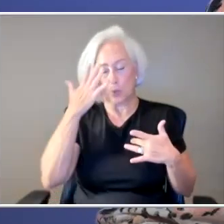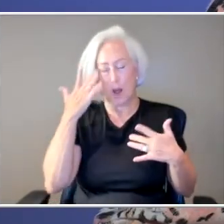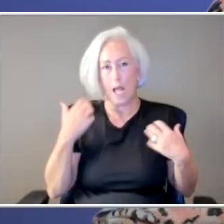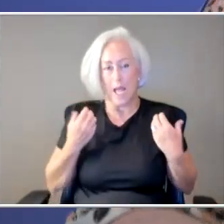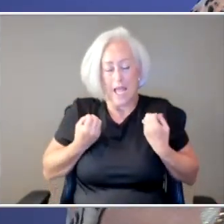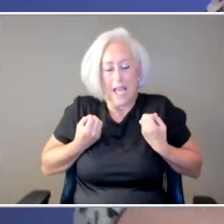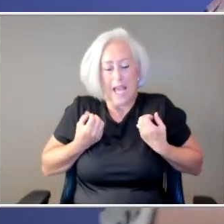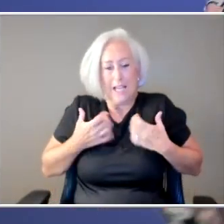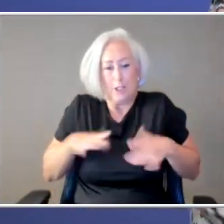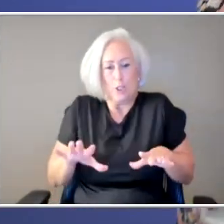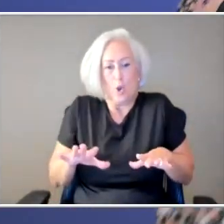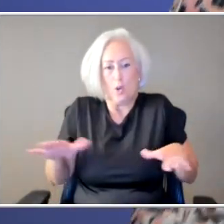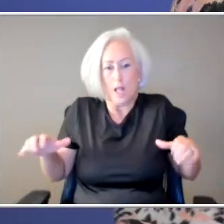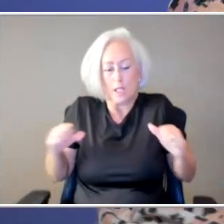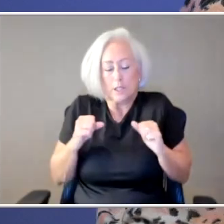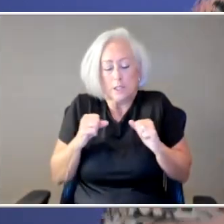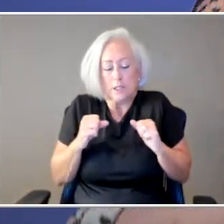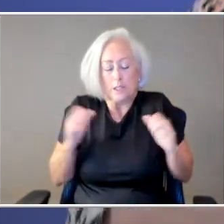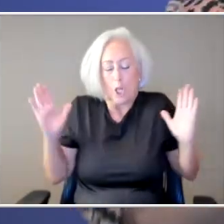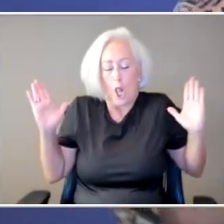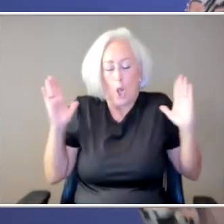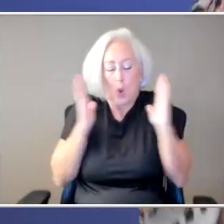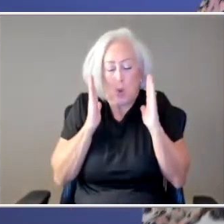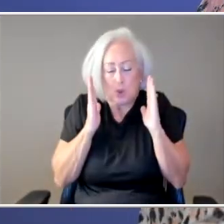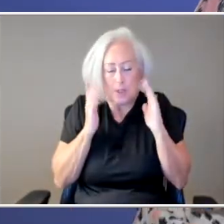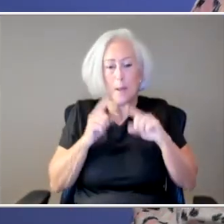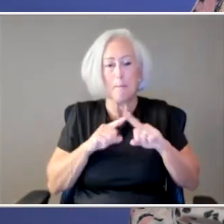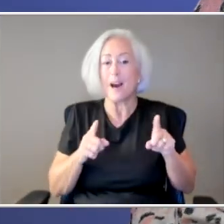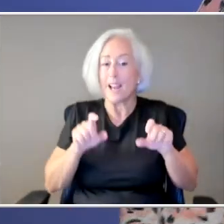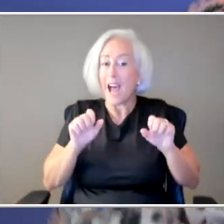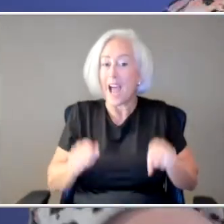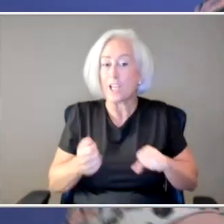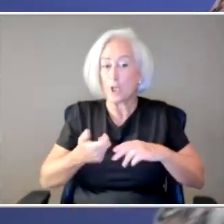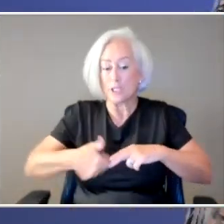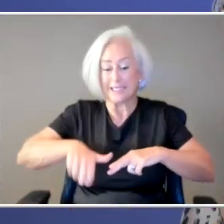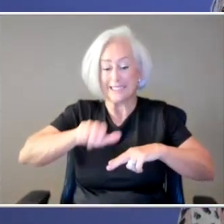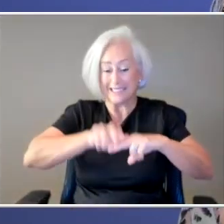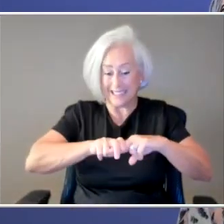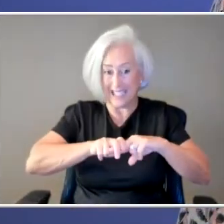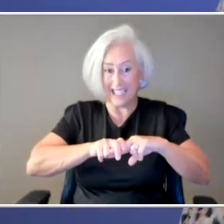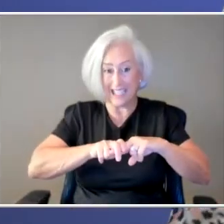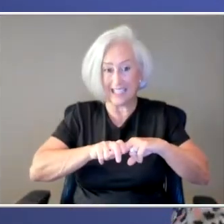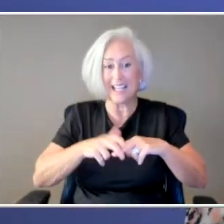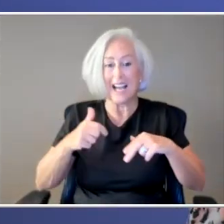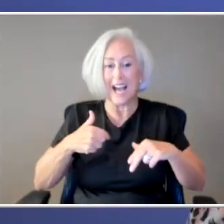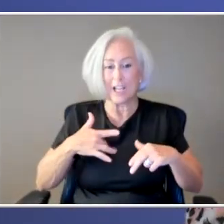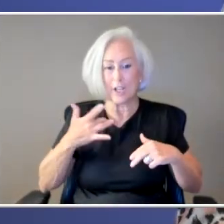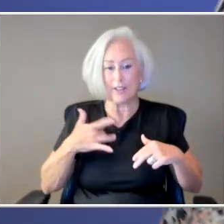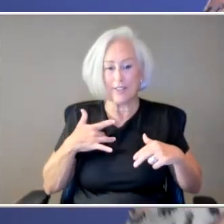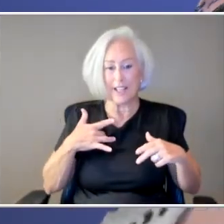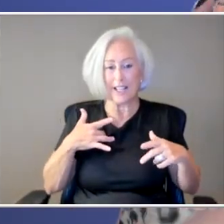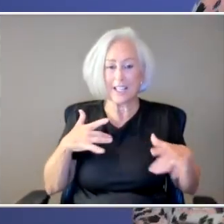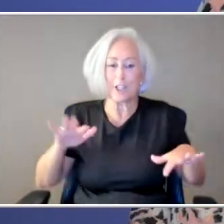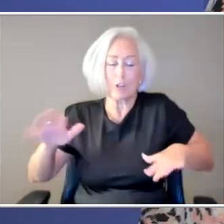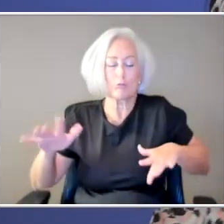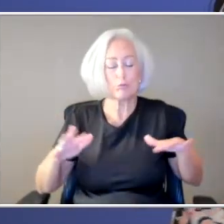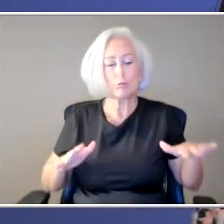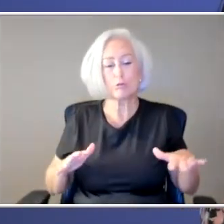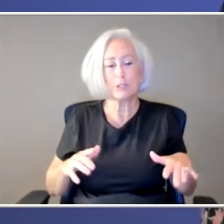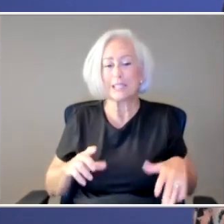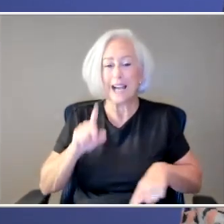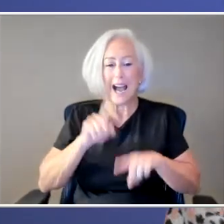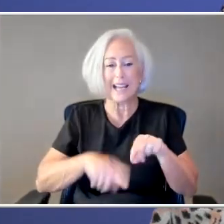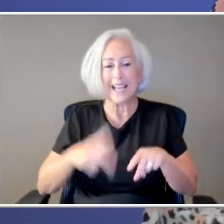it, and I sometimes would be, dancing to music. I'm blind as a bat without my glasses, and I've got anxiety,